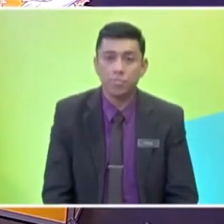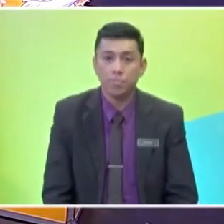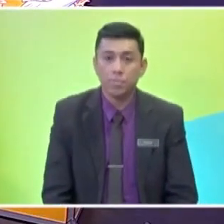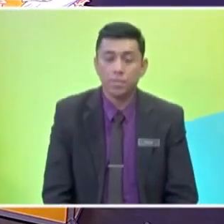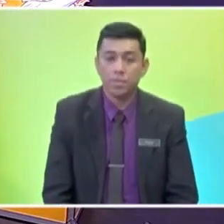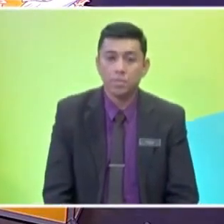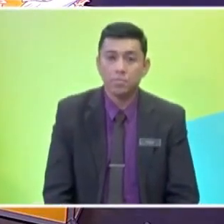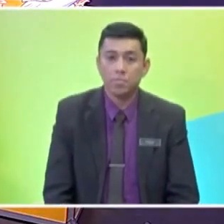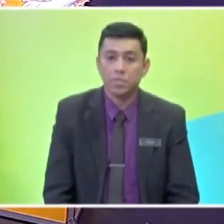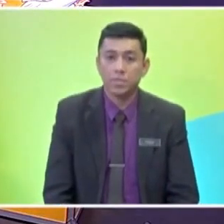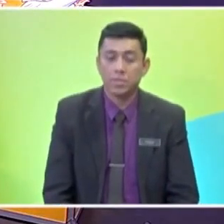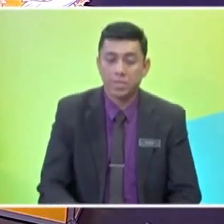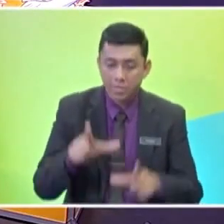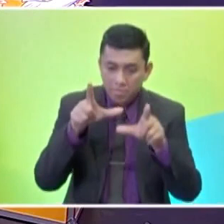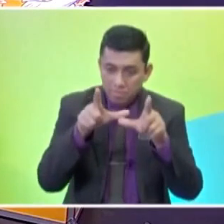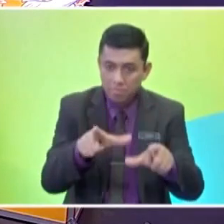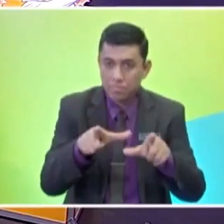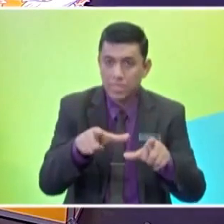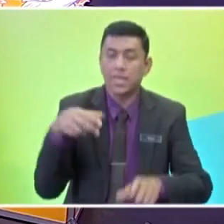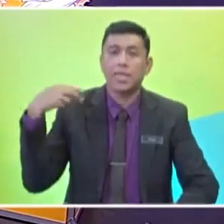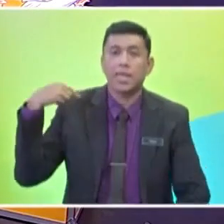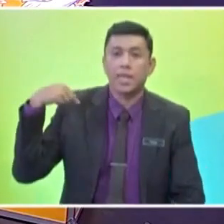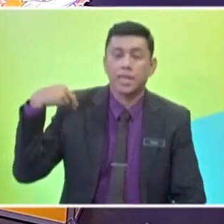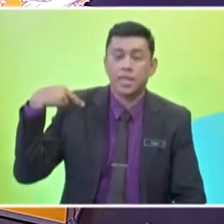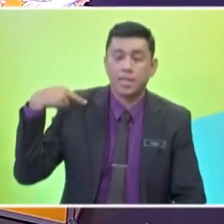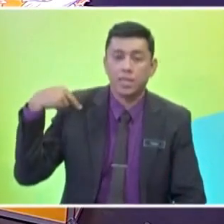the legs. Okay, assemble